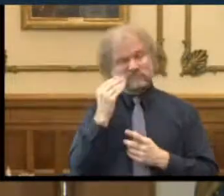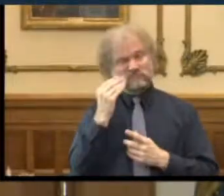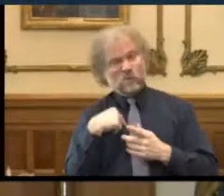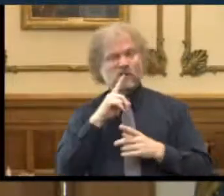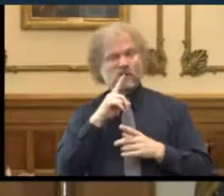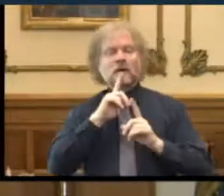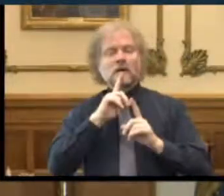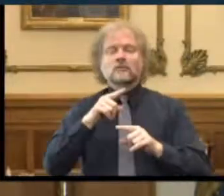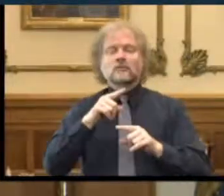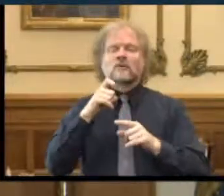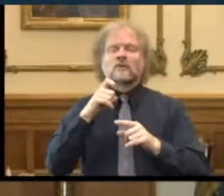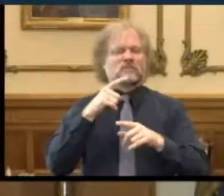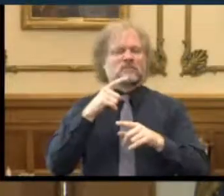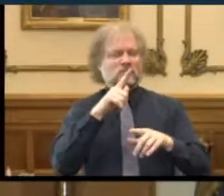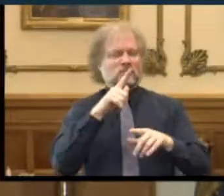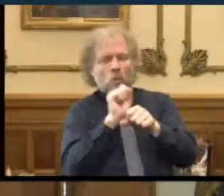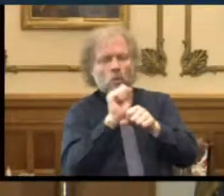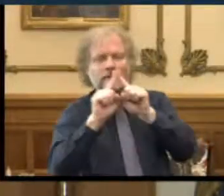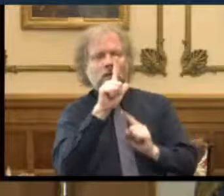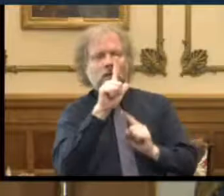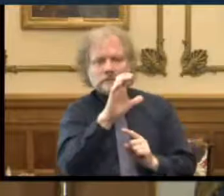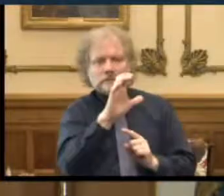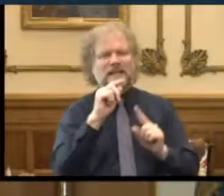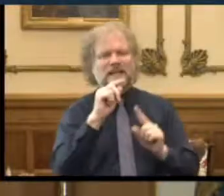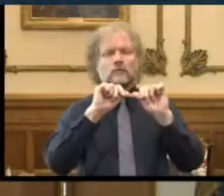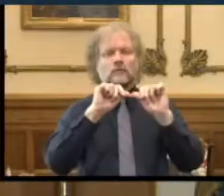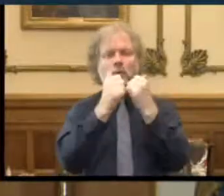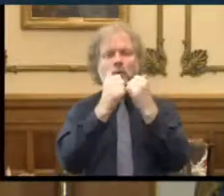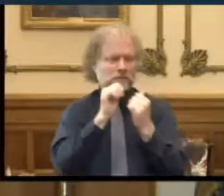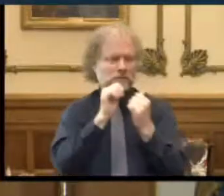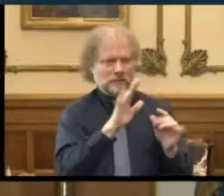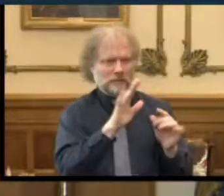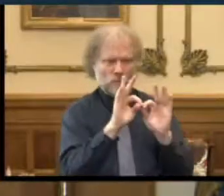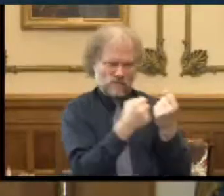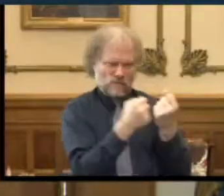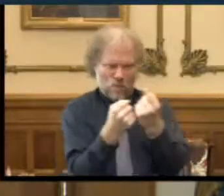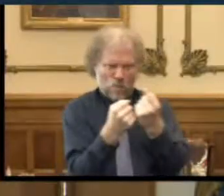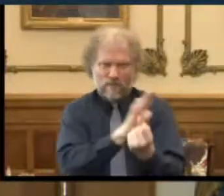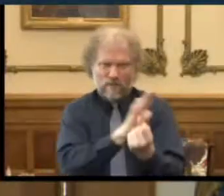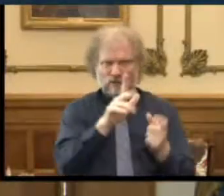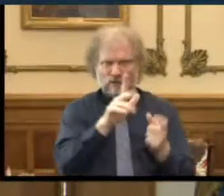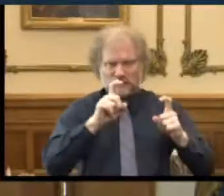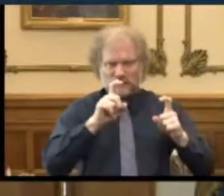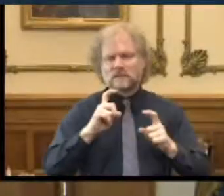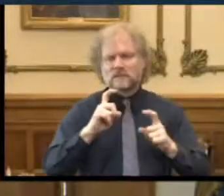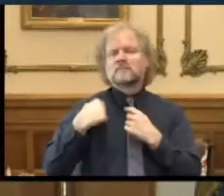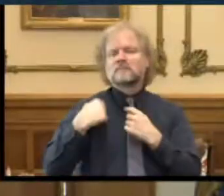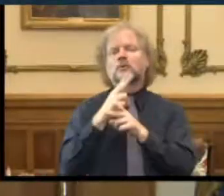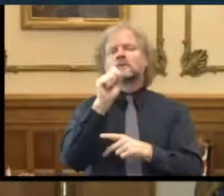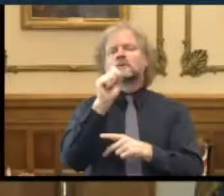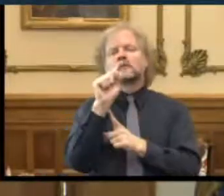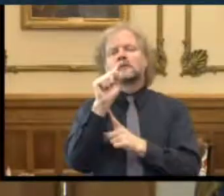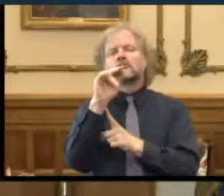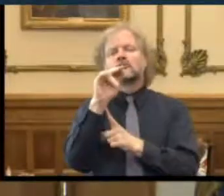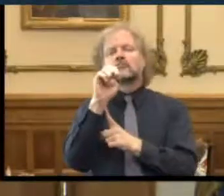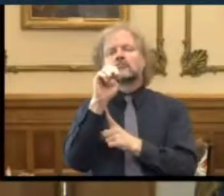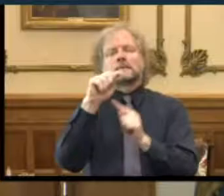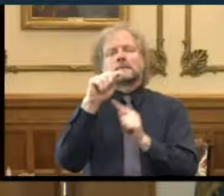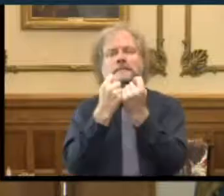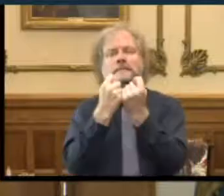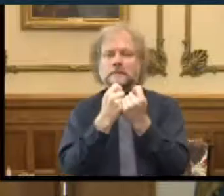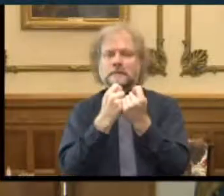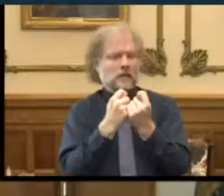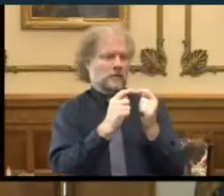with the long-term care facilities and the associations to make sure that we support testing there. So we've been doing that through strike teams, making sure that we